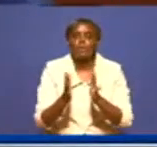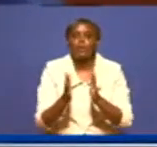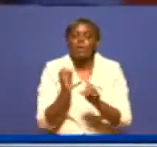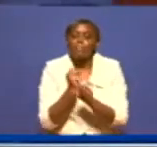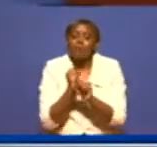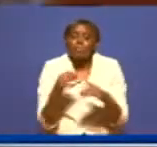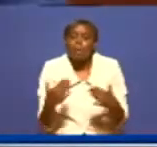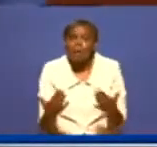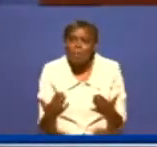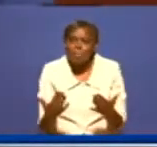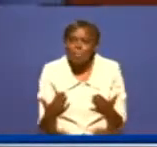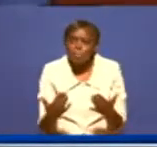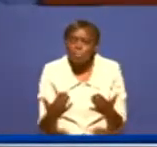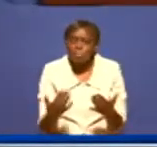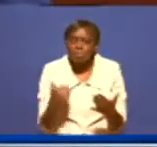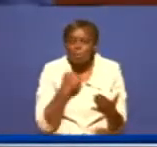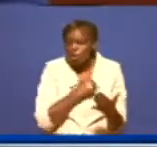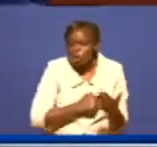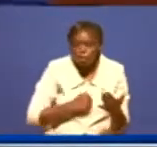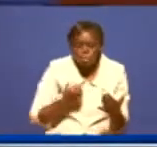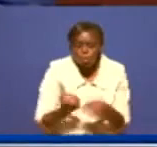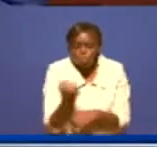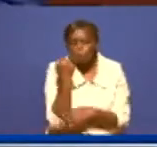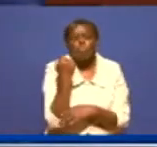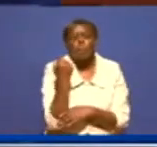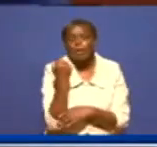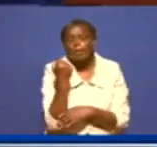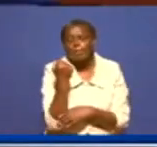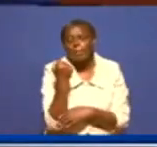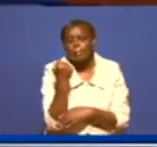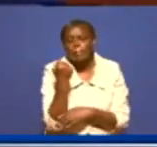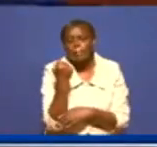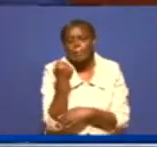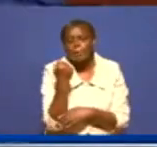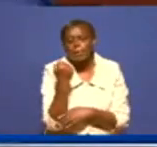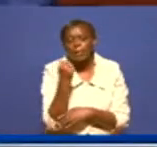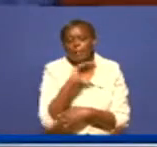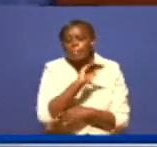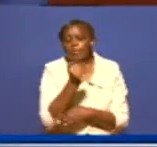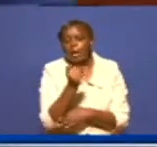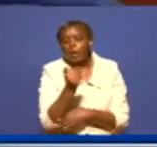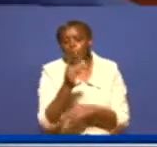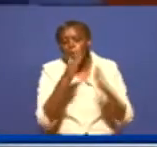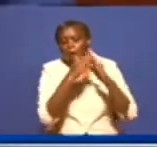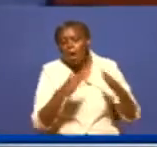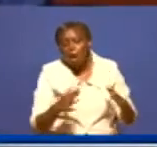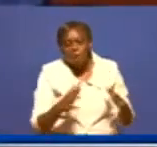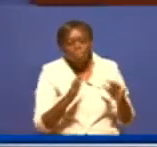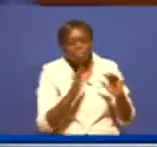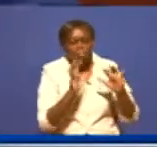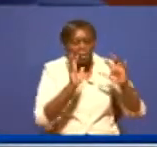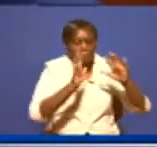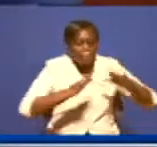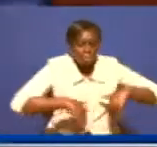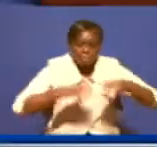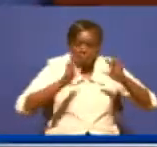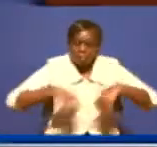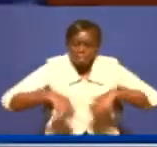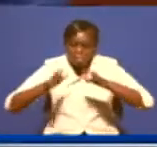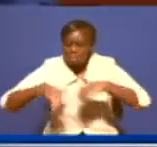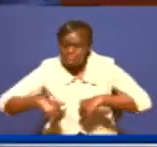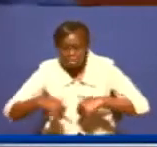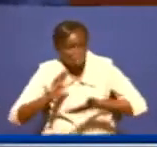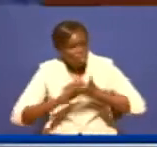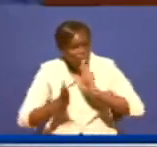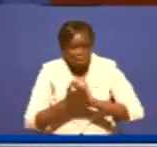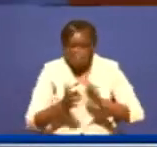Madam Speaker, it is unfortunate. You wake up one day, especially in our cities, houses have been demolished, homes have been demolished without a